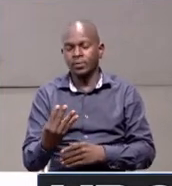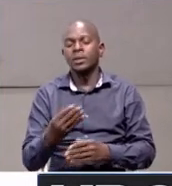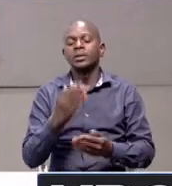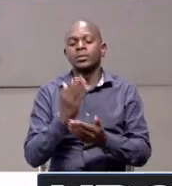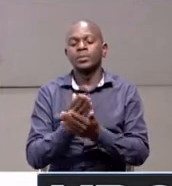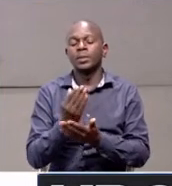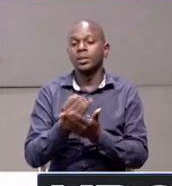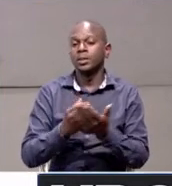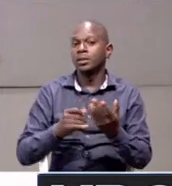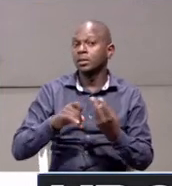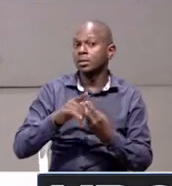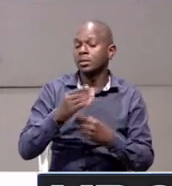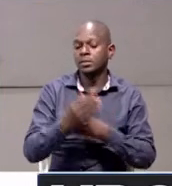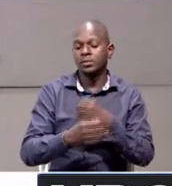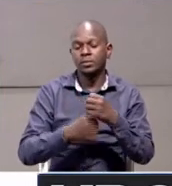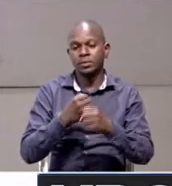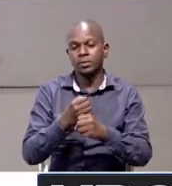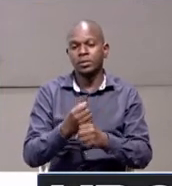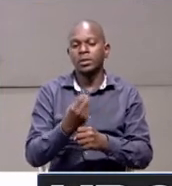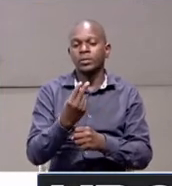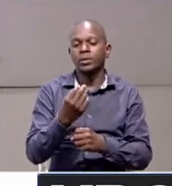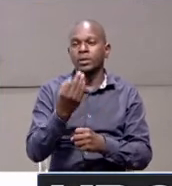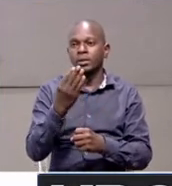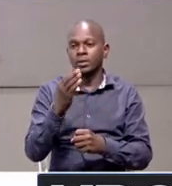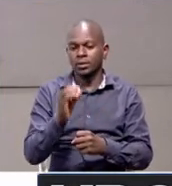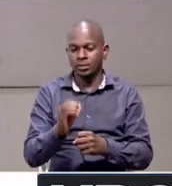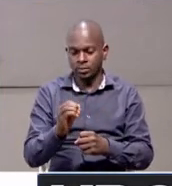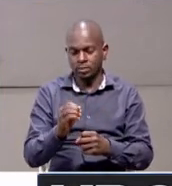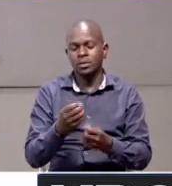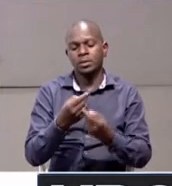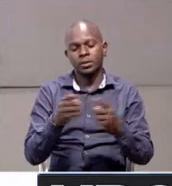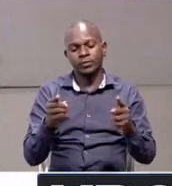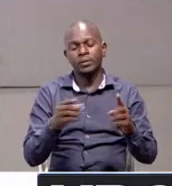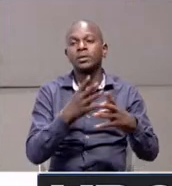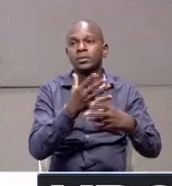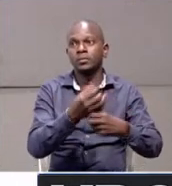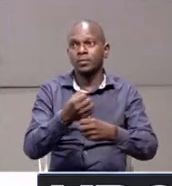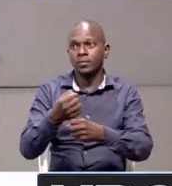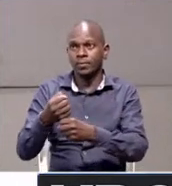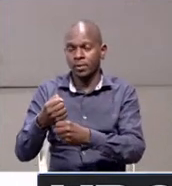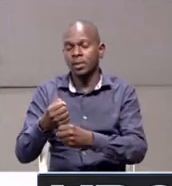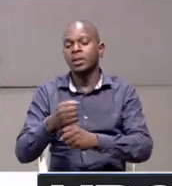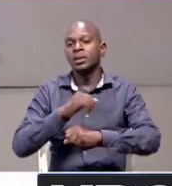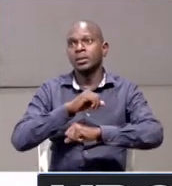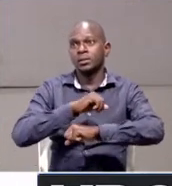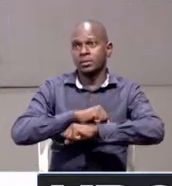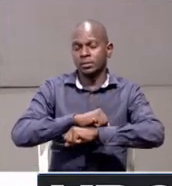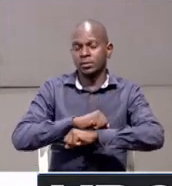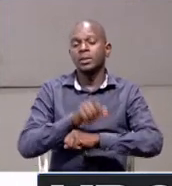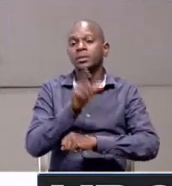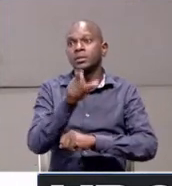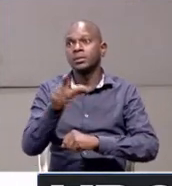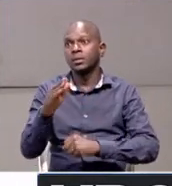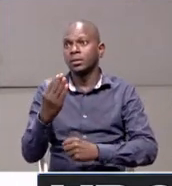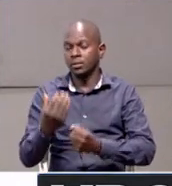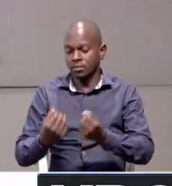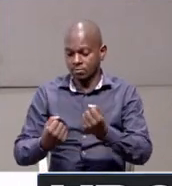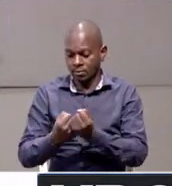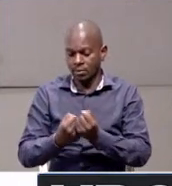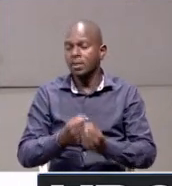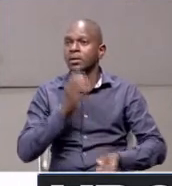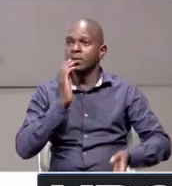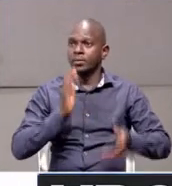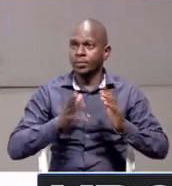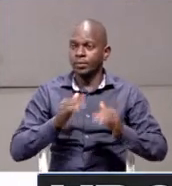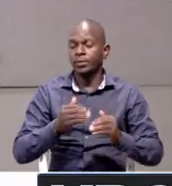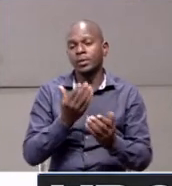HIV and AIDS in the year 2030. Various organizations, schools and individuals supported the race, and there was a call on